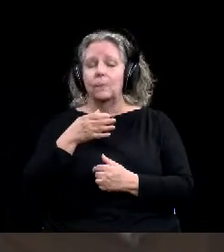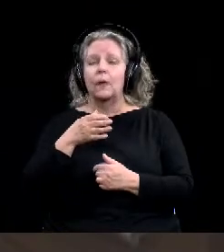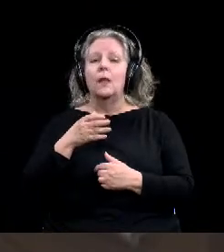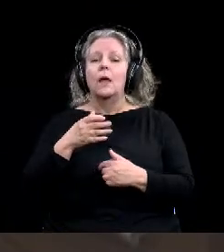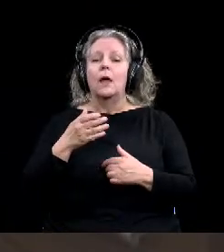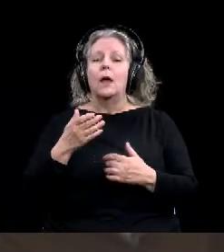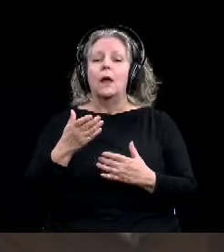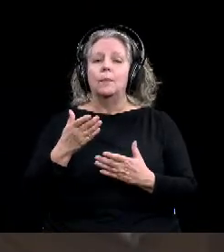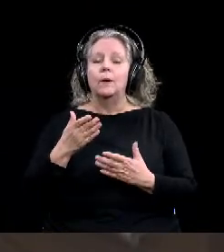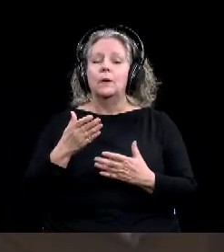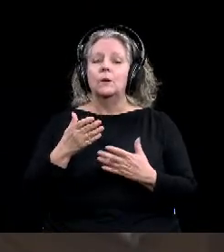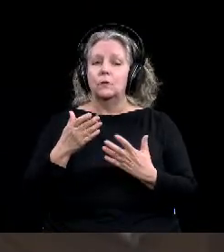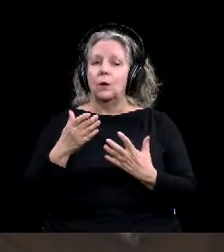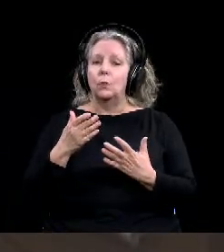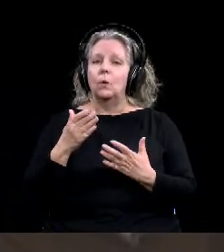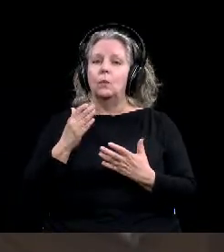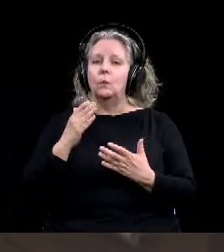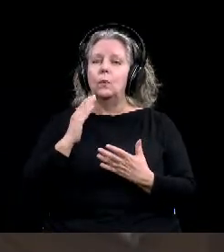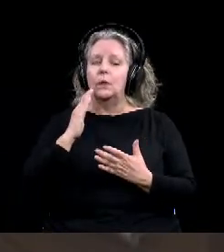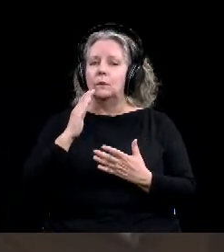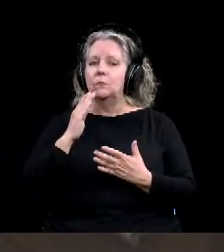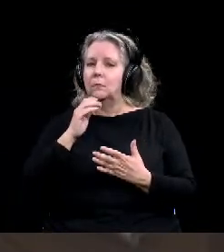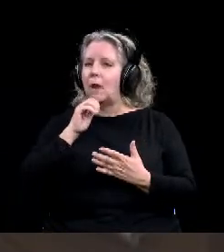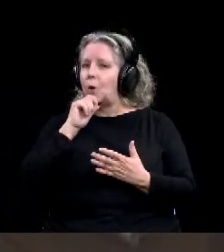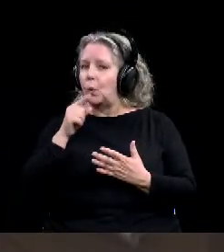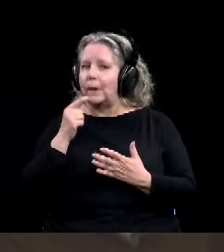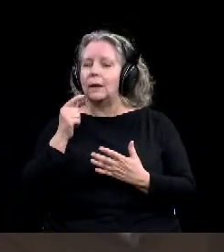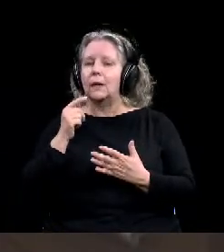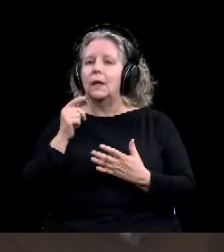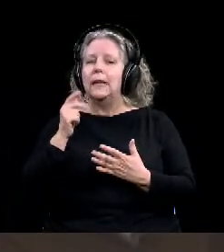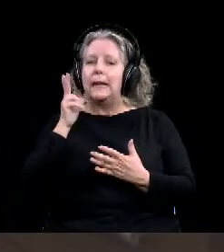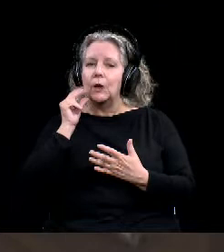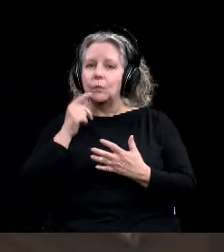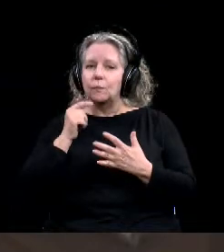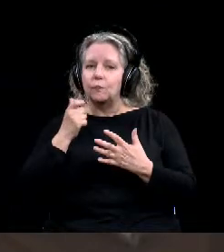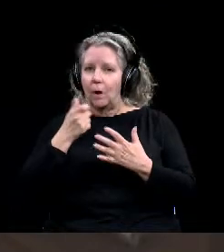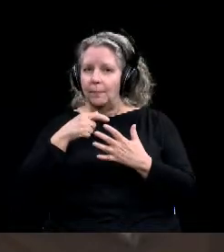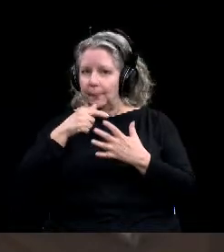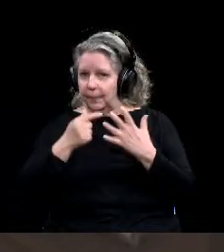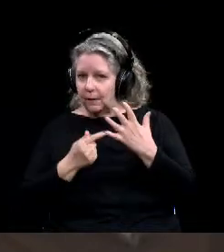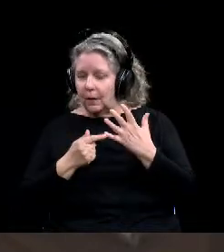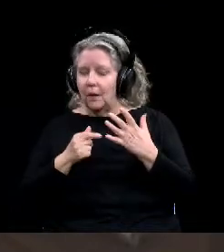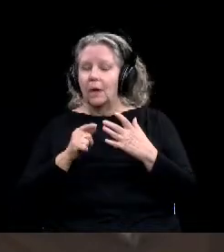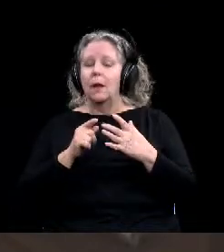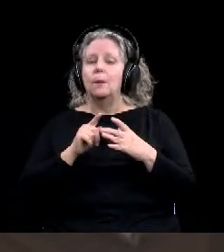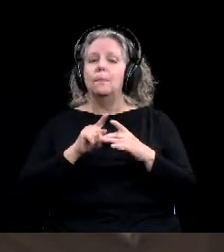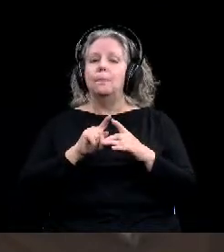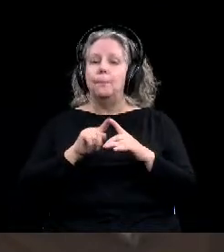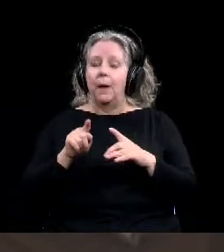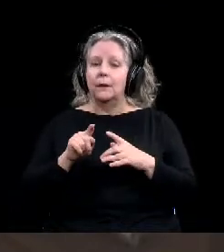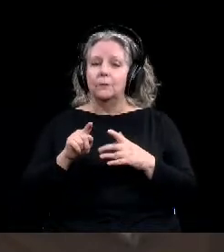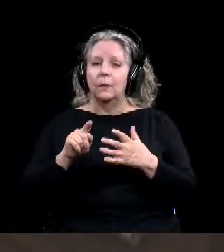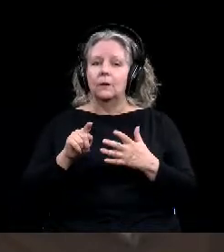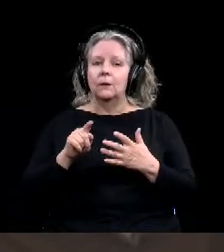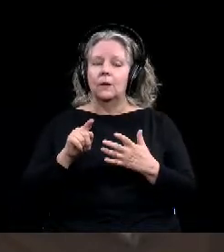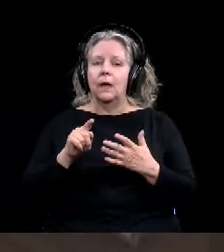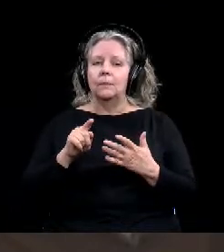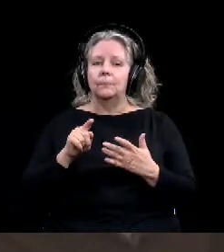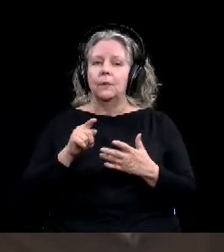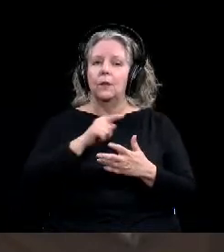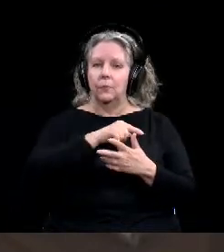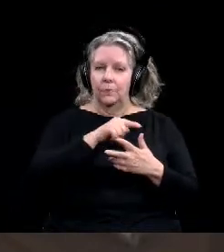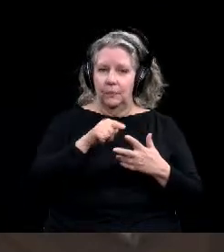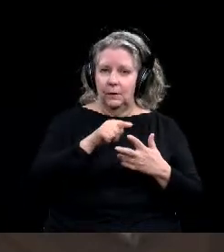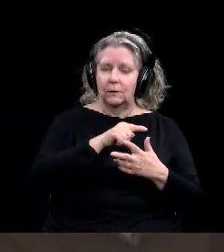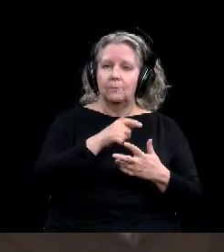know Dr. Griggs and Judge Felton and myself will be present whenever we can be, in addition to other representatives potentially from